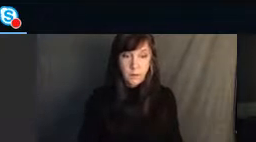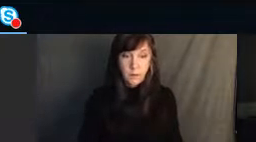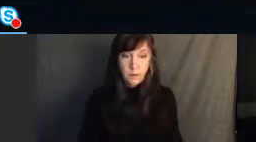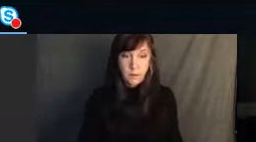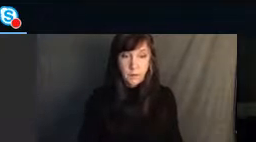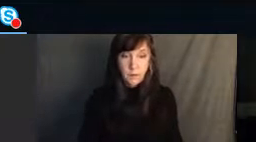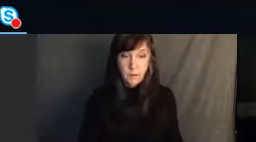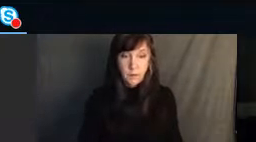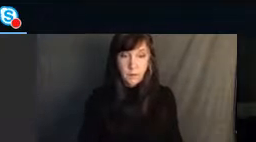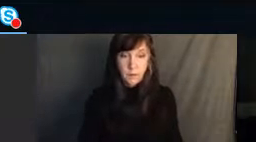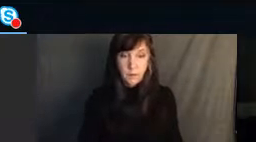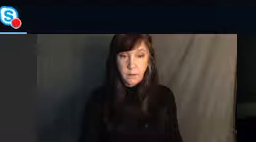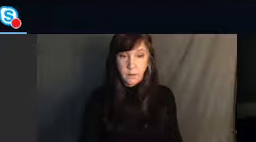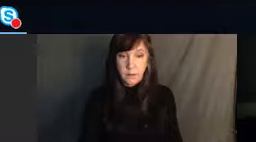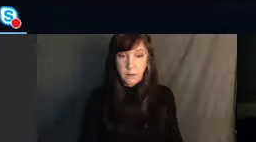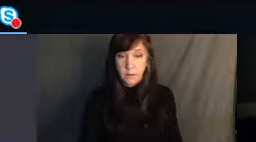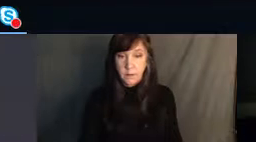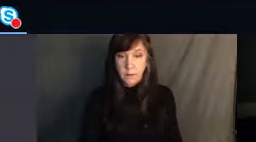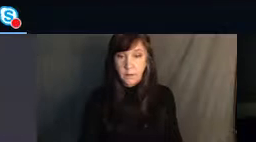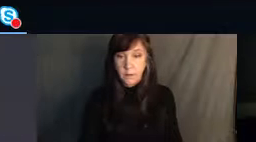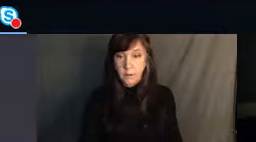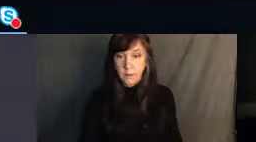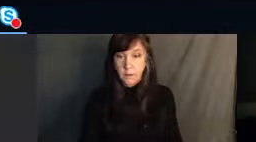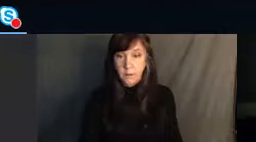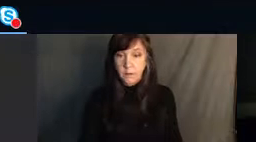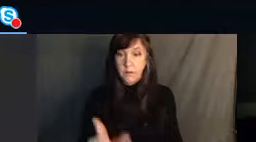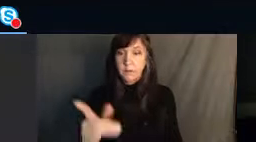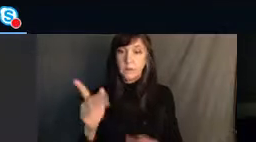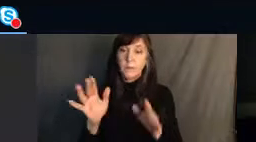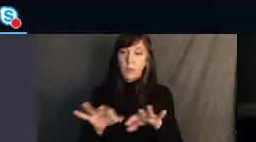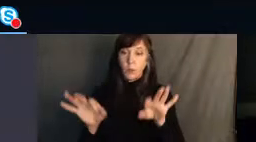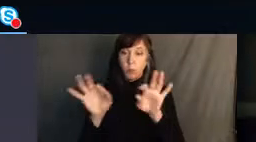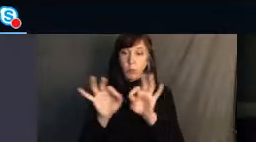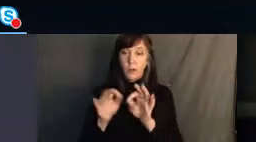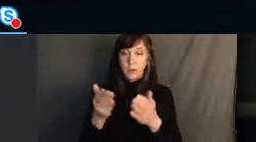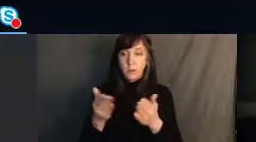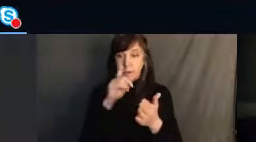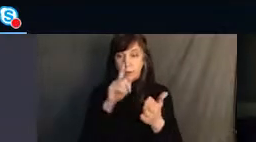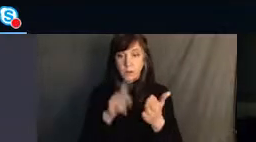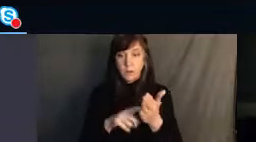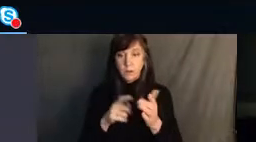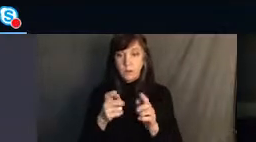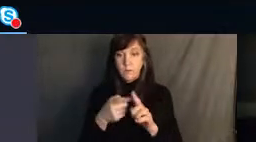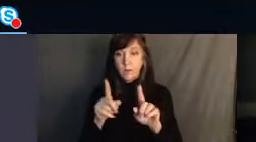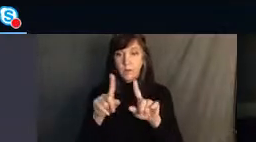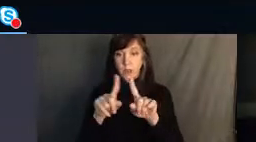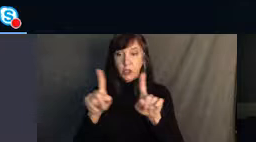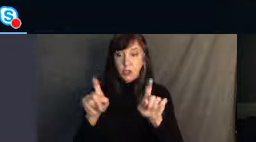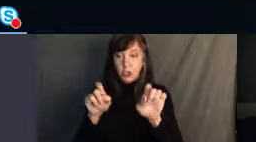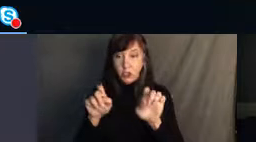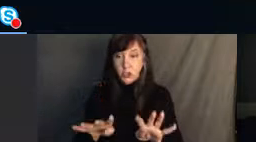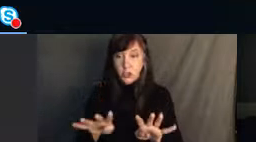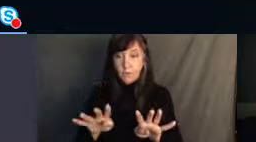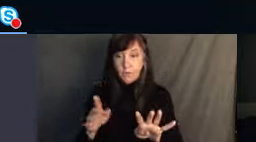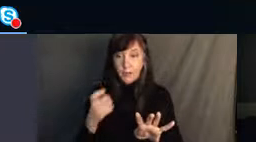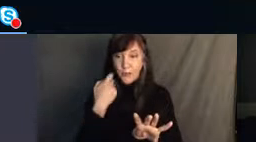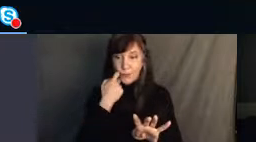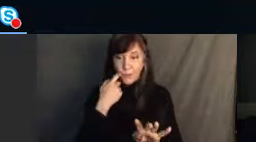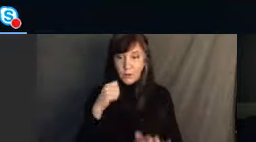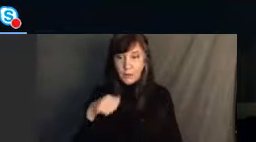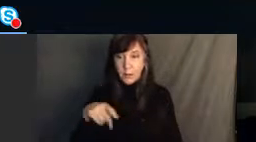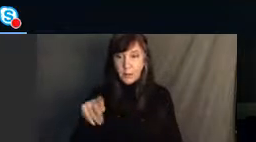of the key findings that we had from the survey we put out in April. And we